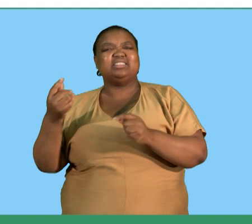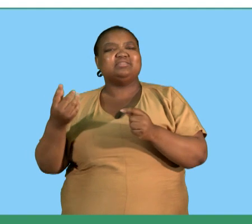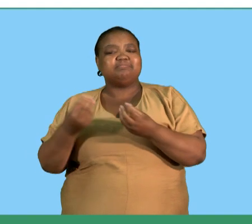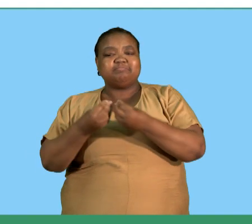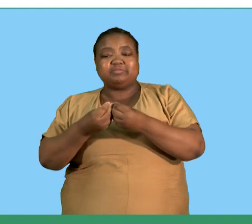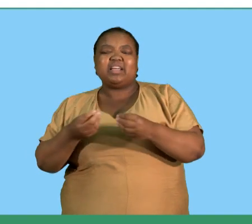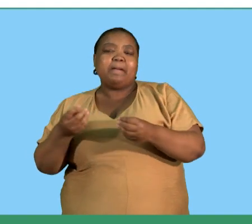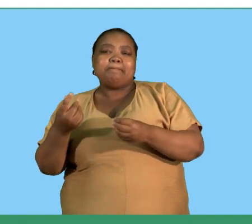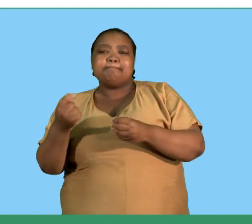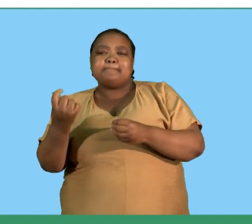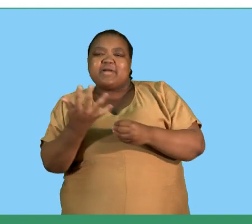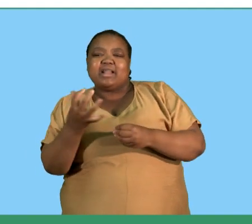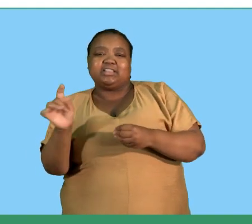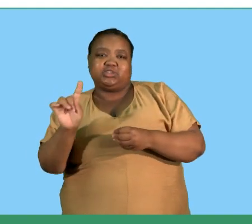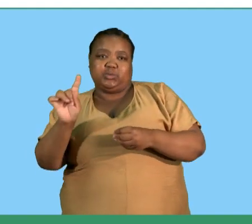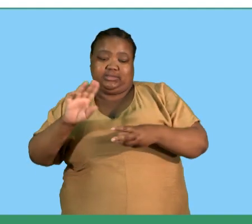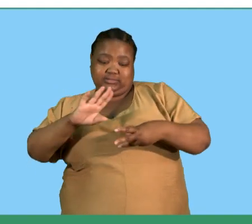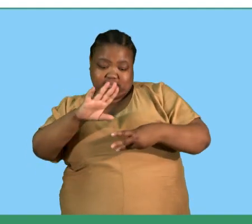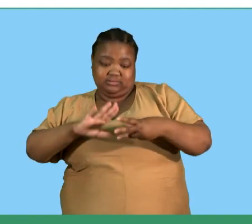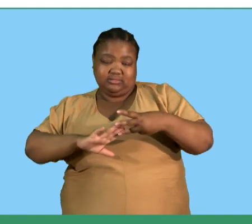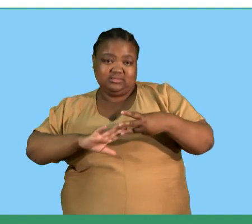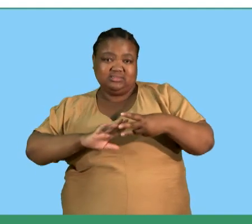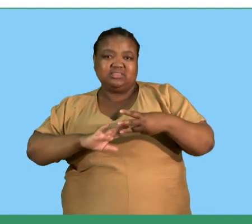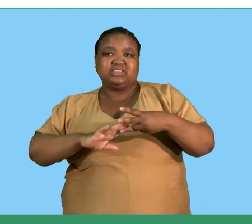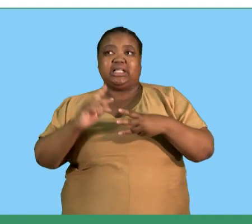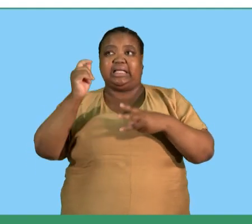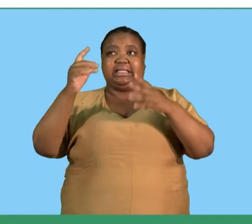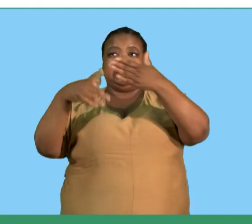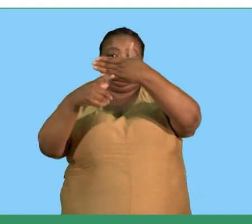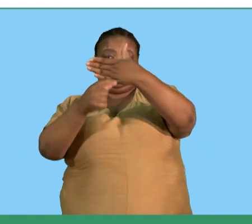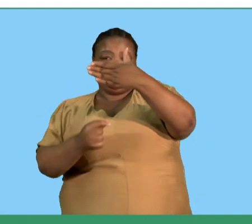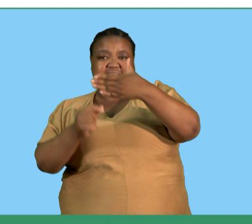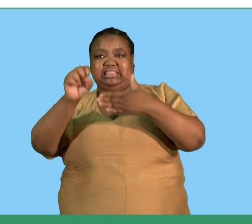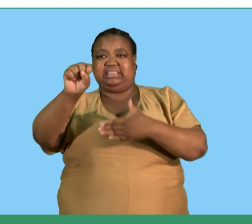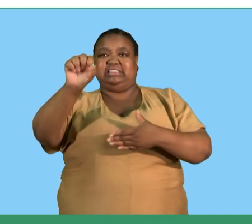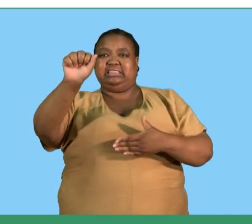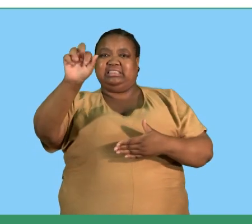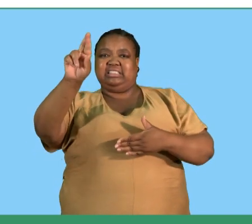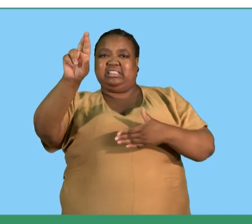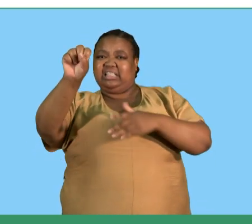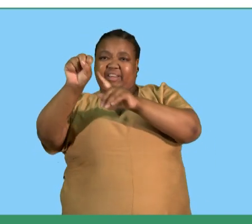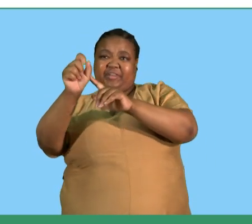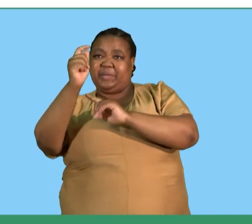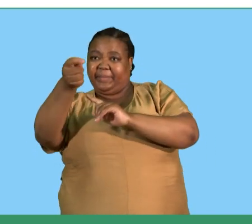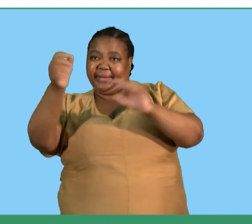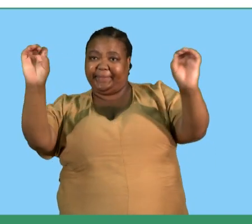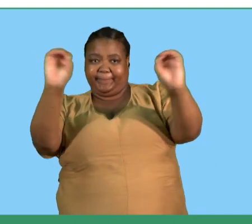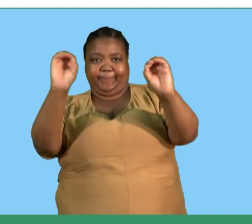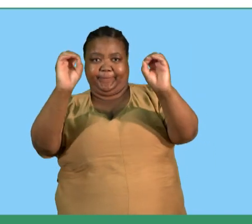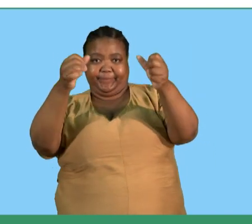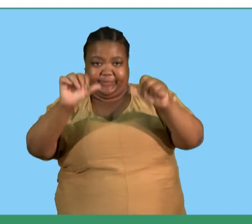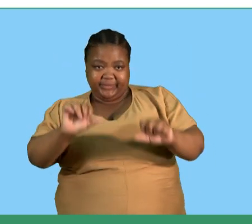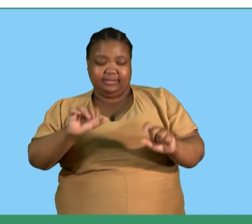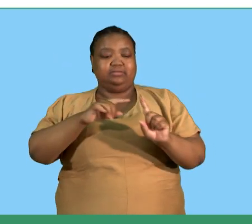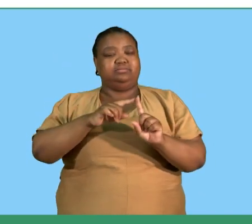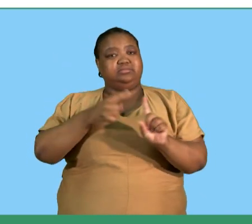one, which is taxation or tax evasion. The second objective, you should